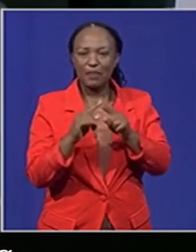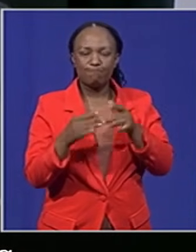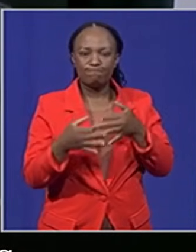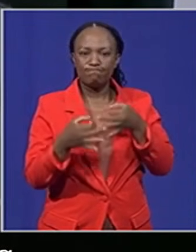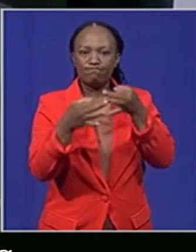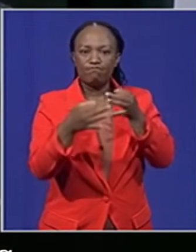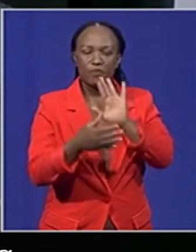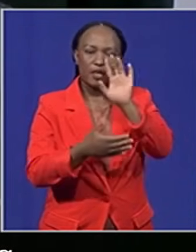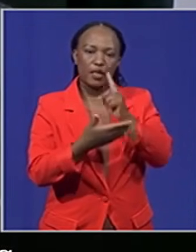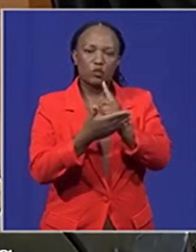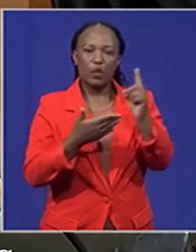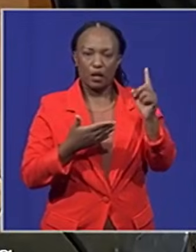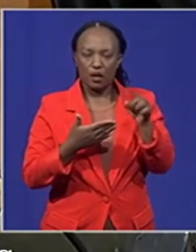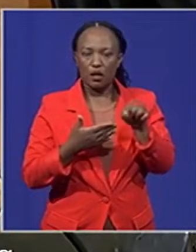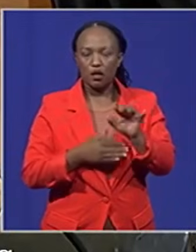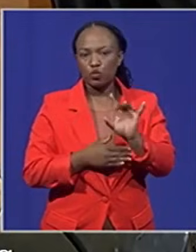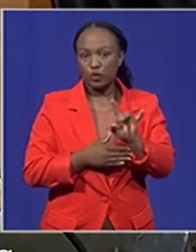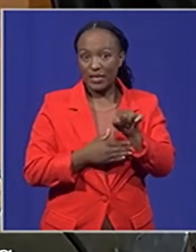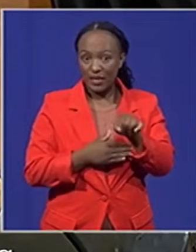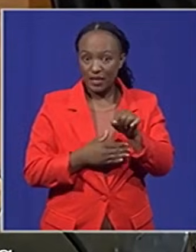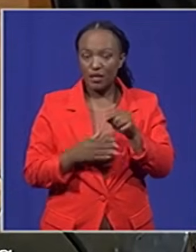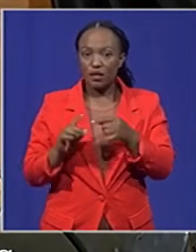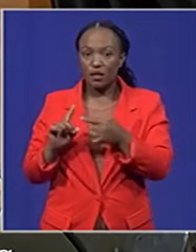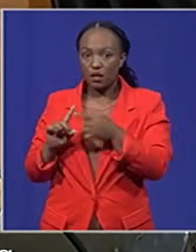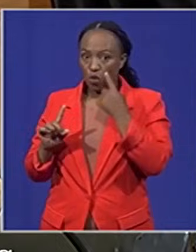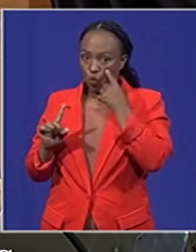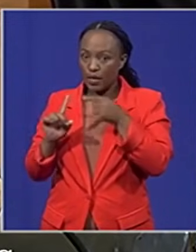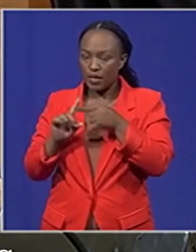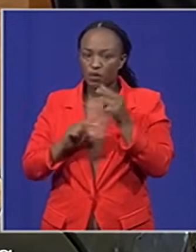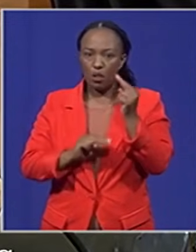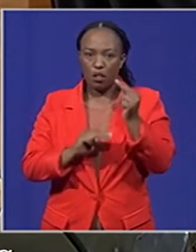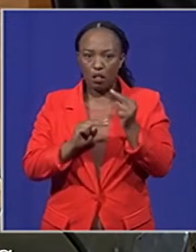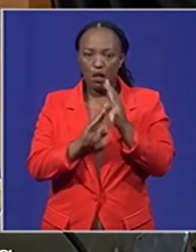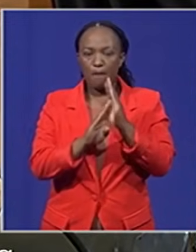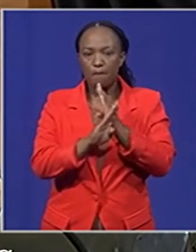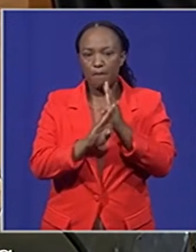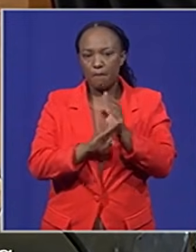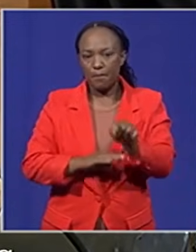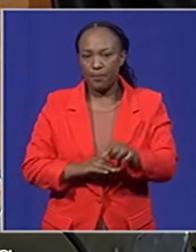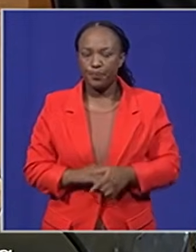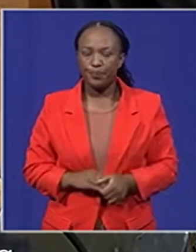labobedi la tharo kgweding ya dibokwane le nyaga le gore tlhatsi yeo e tla tšwelela ka boripana ka sephiring.